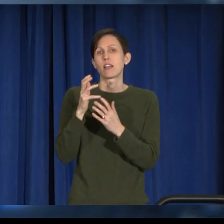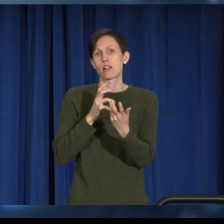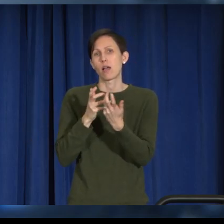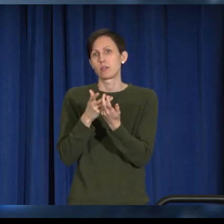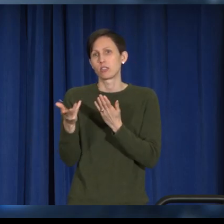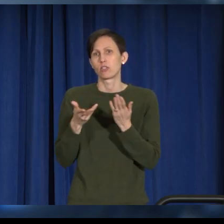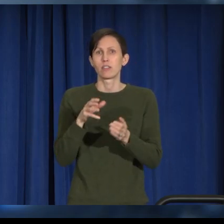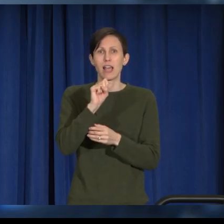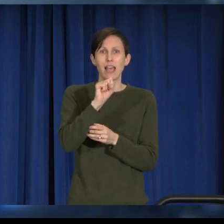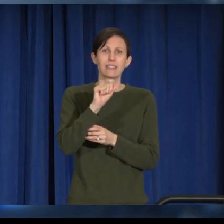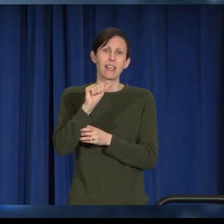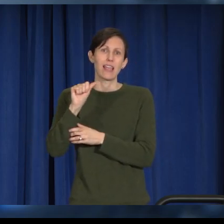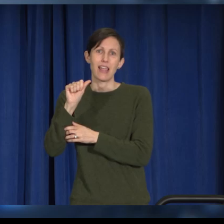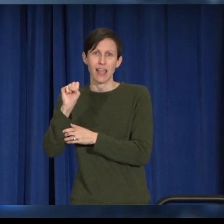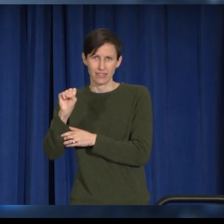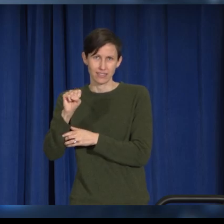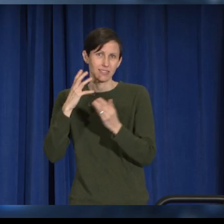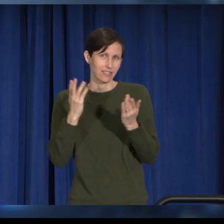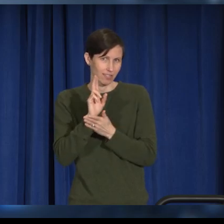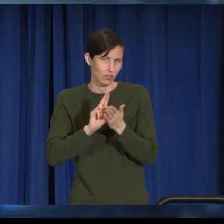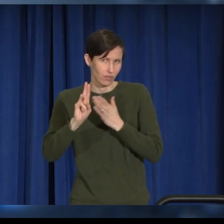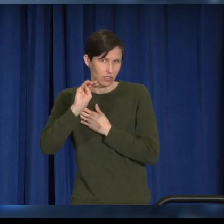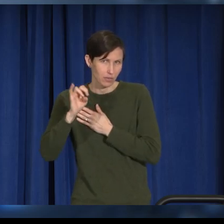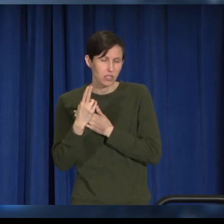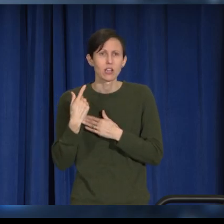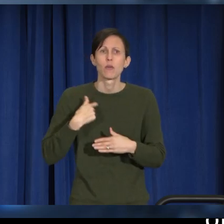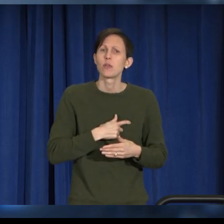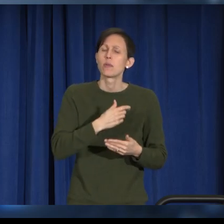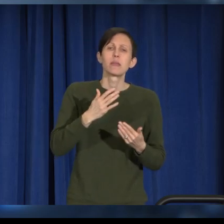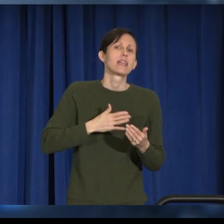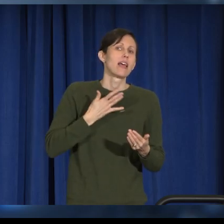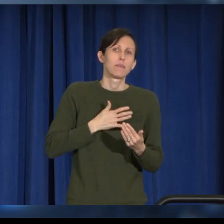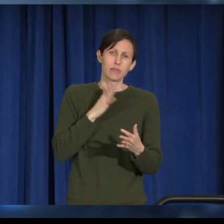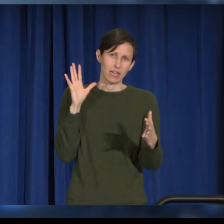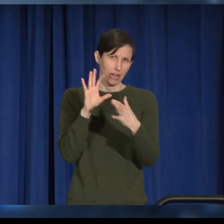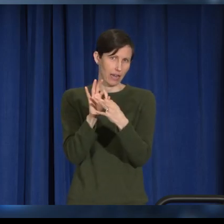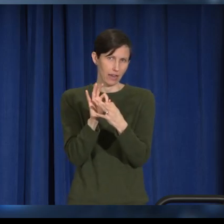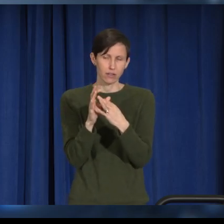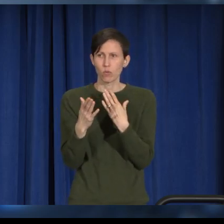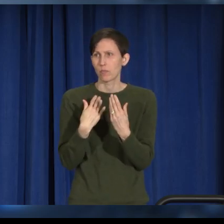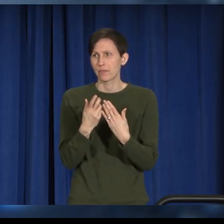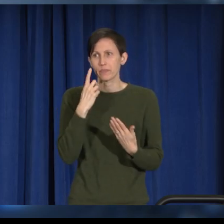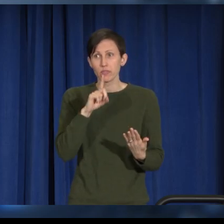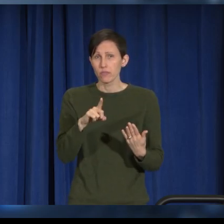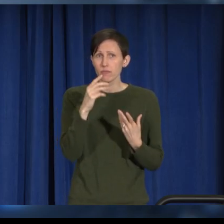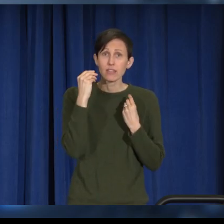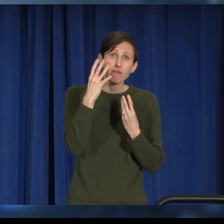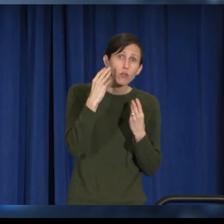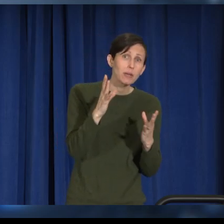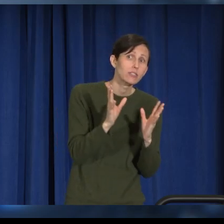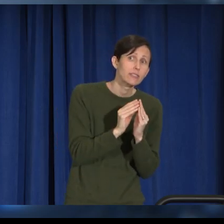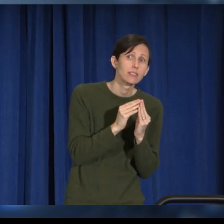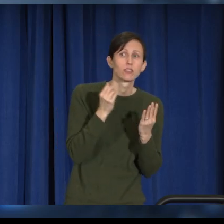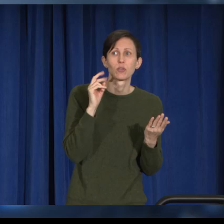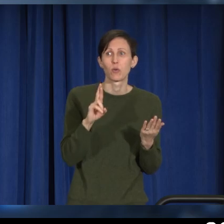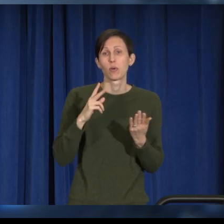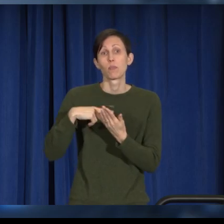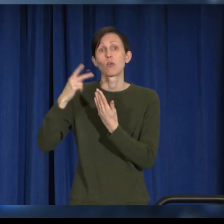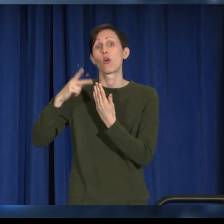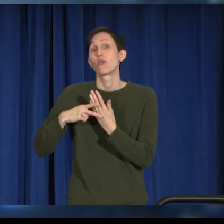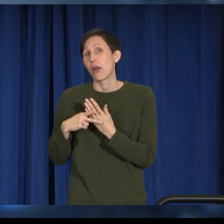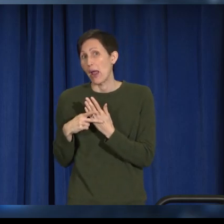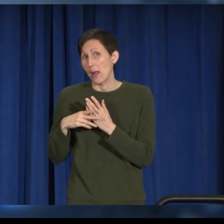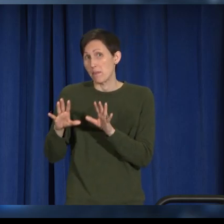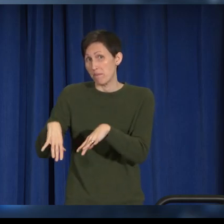here at the University of Michigan, and we'd be happy to connect, whether it's for informational sessions or programming